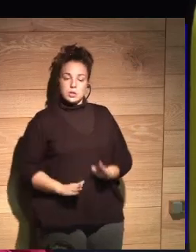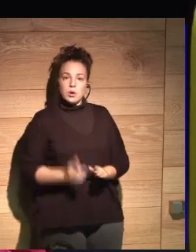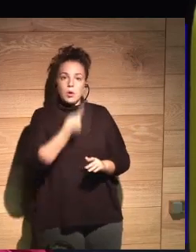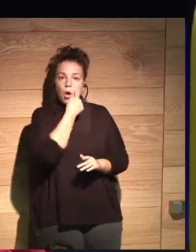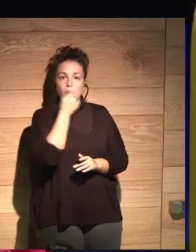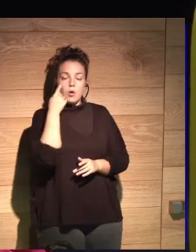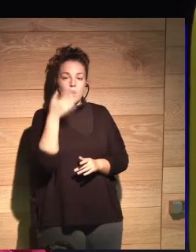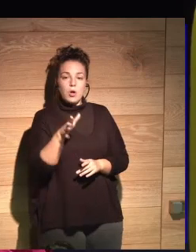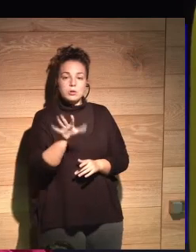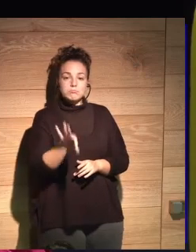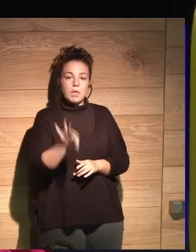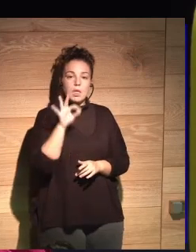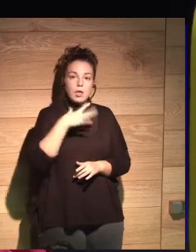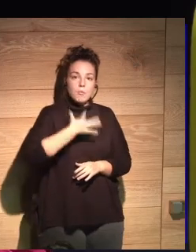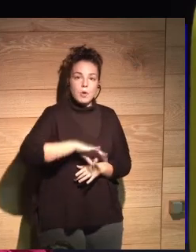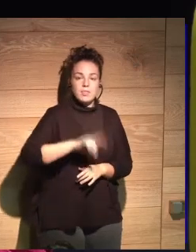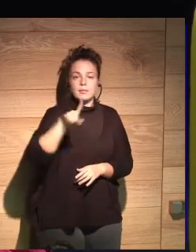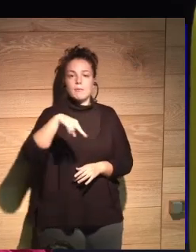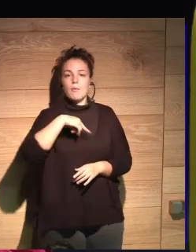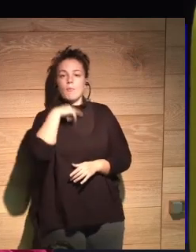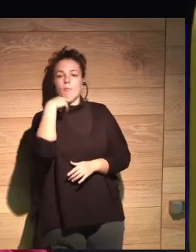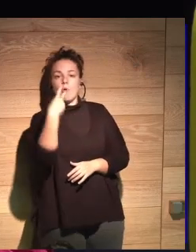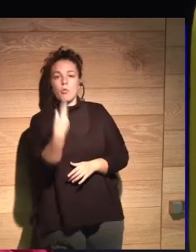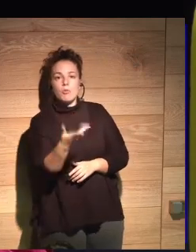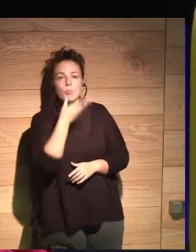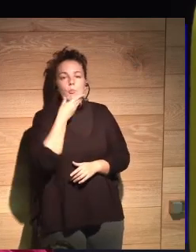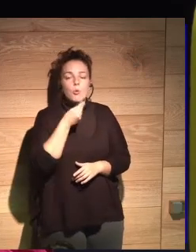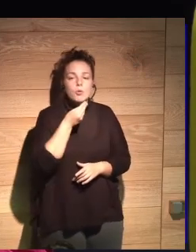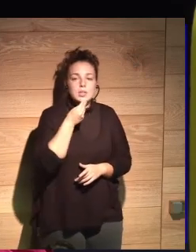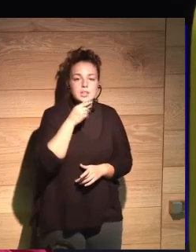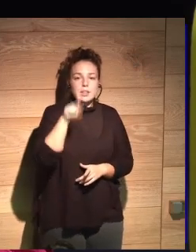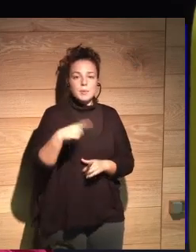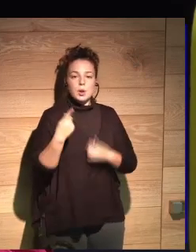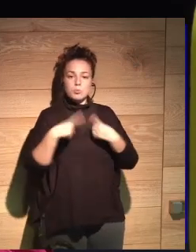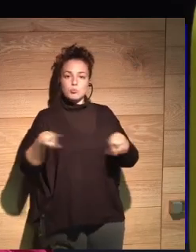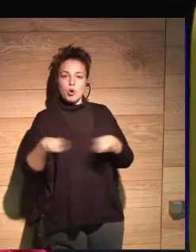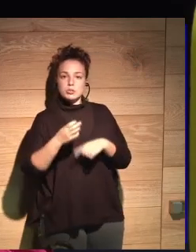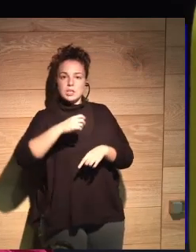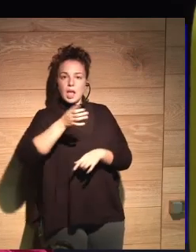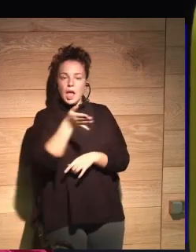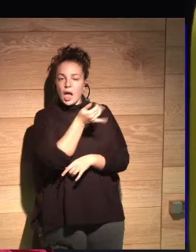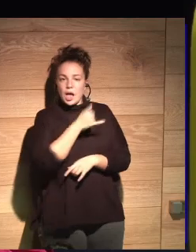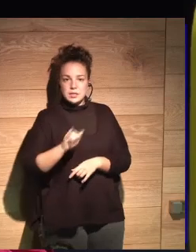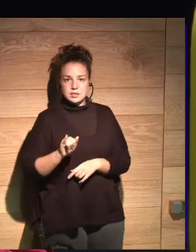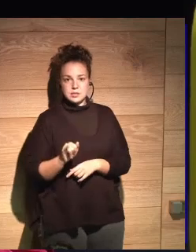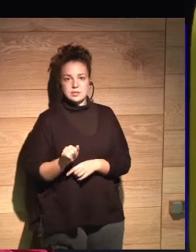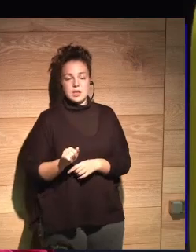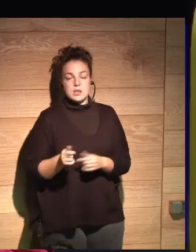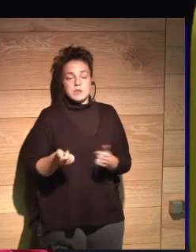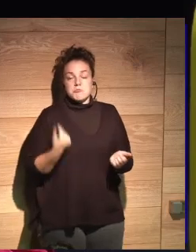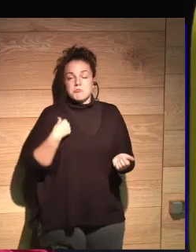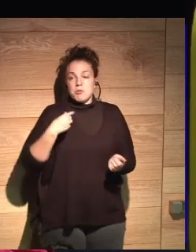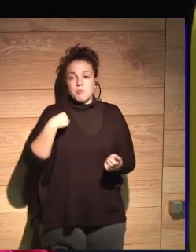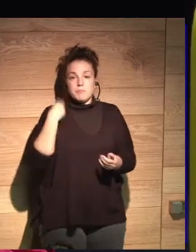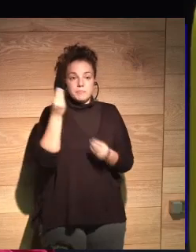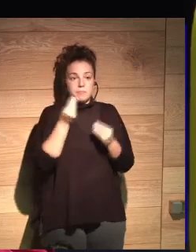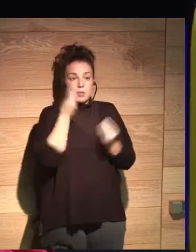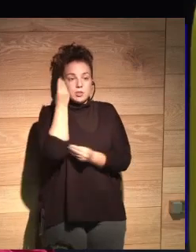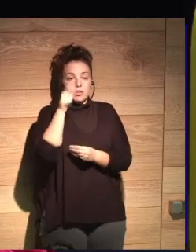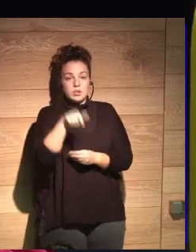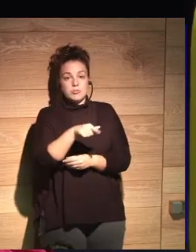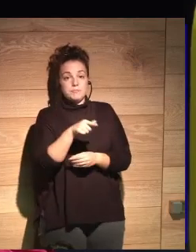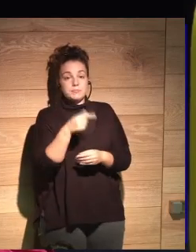color of the eyes of our children, or that they have a nice voice, a musical talent? because unavoidable.